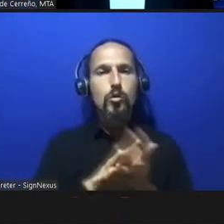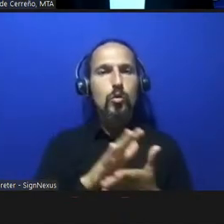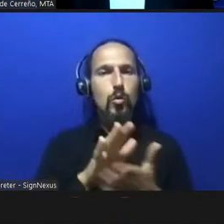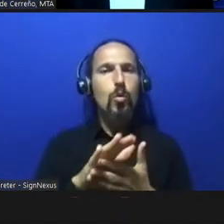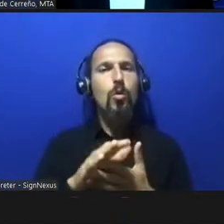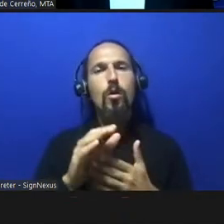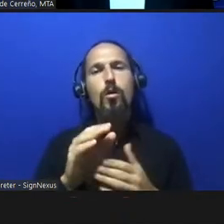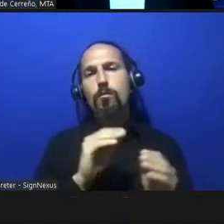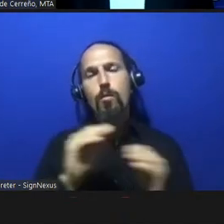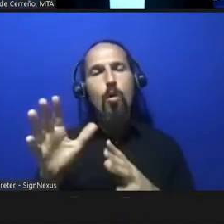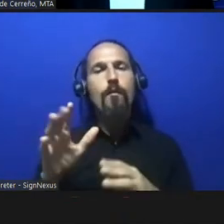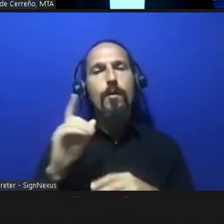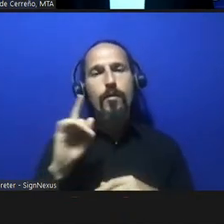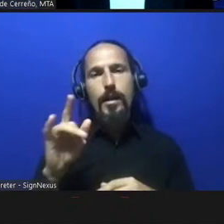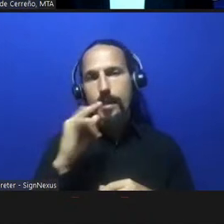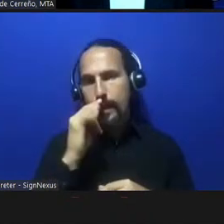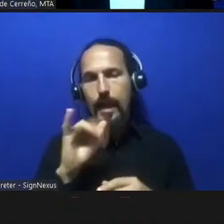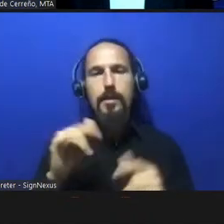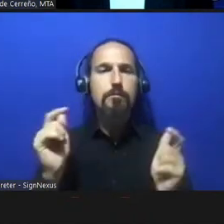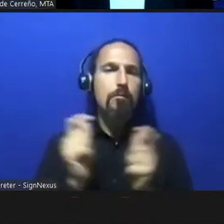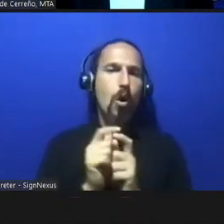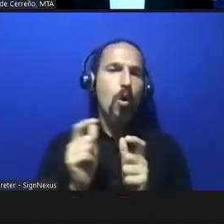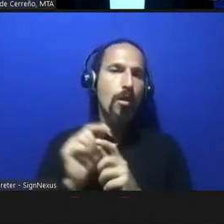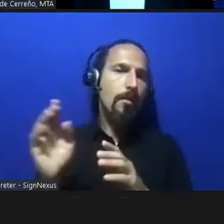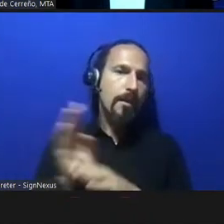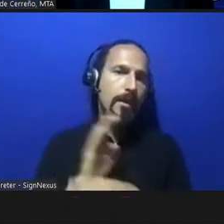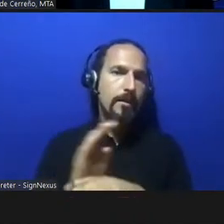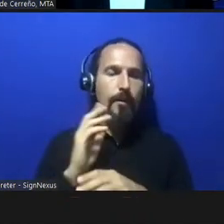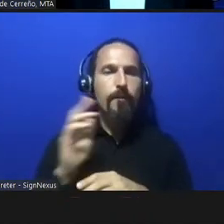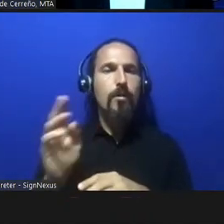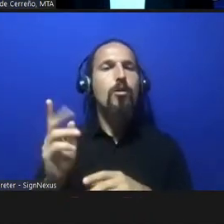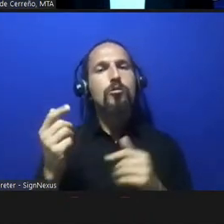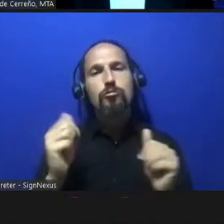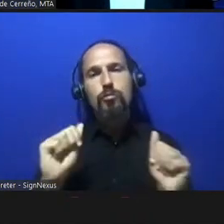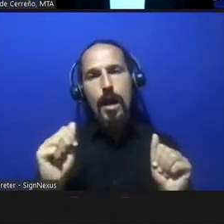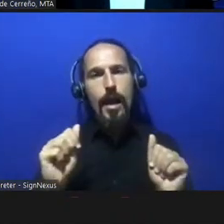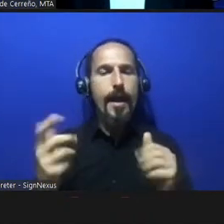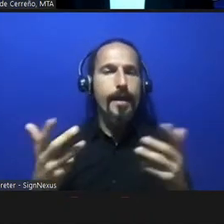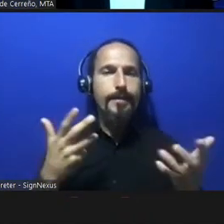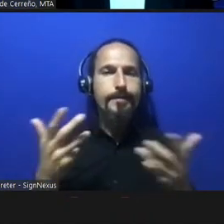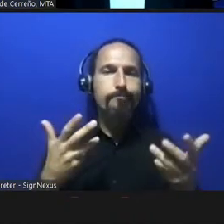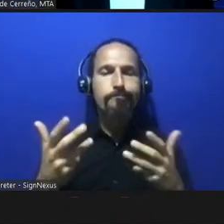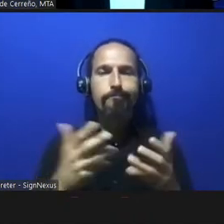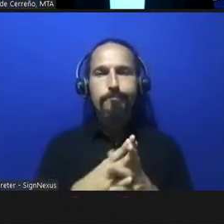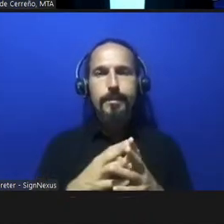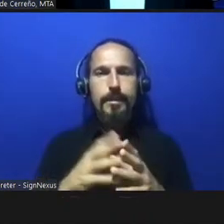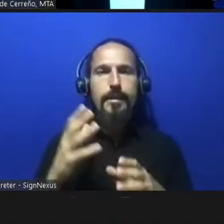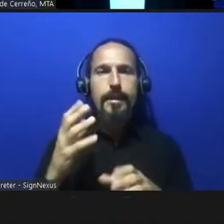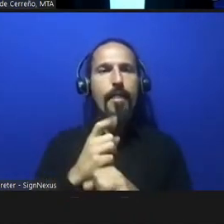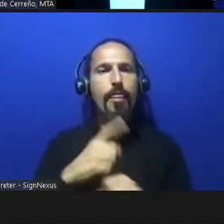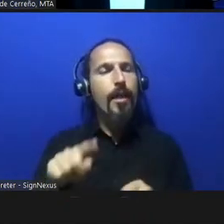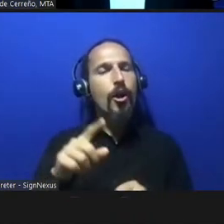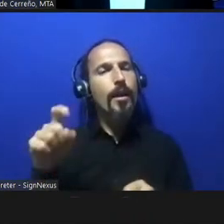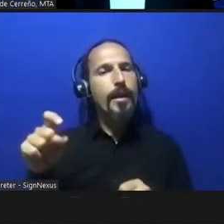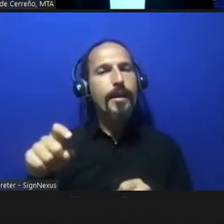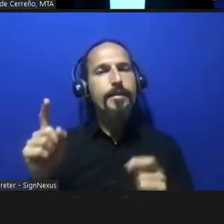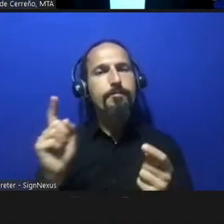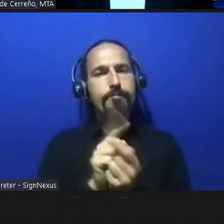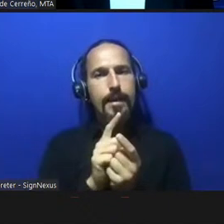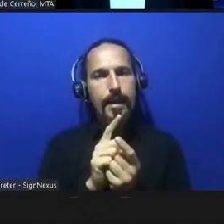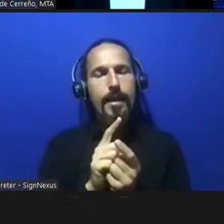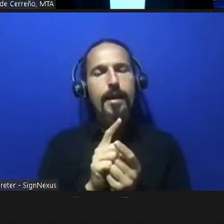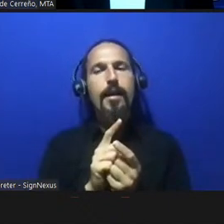kids and small businesses um outreach trying to get their needs met